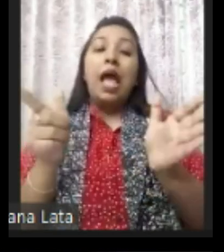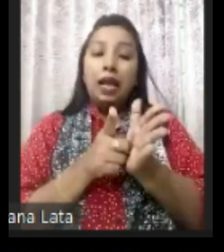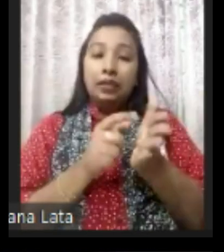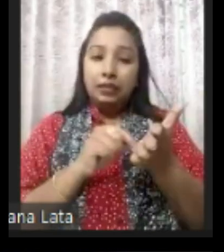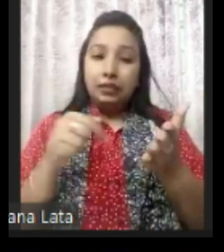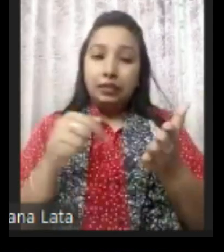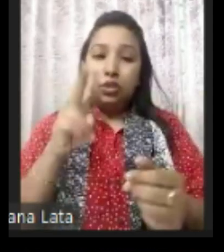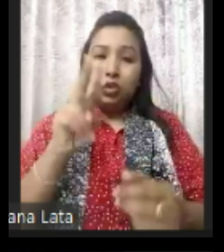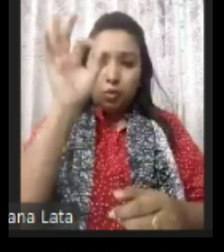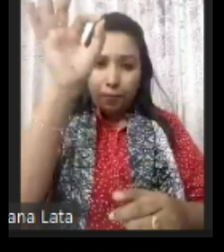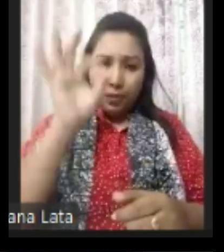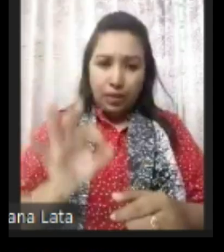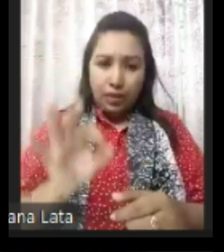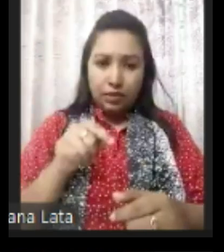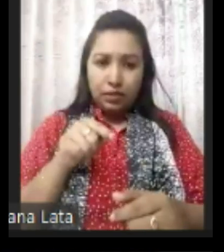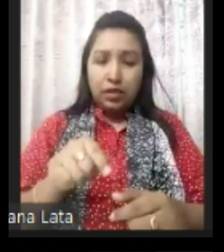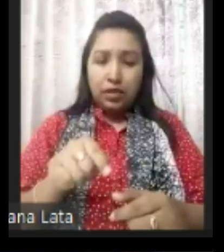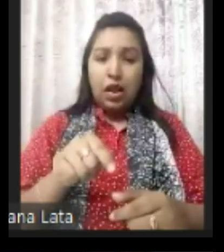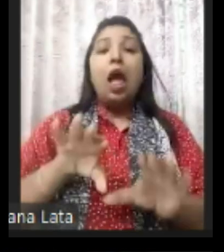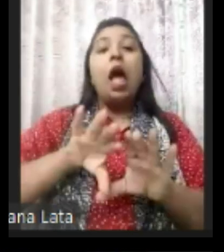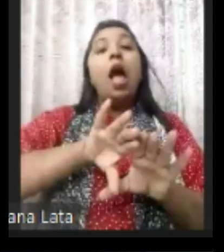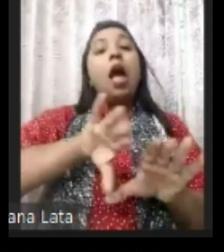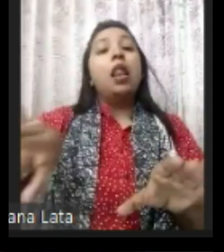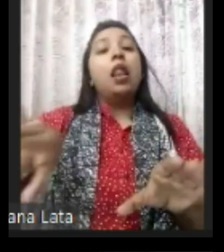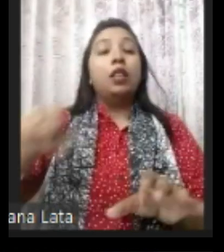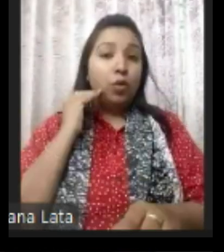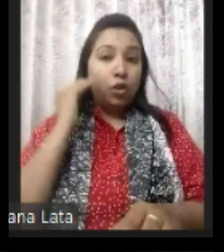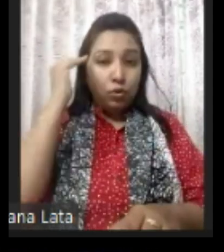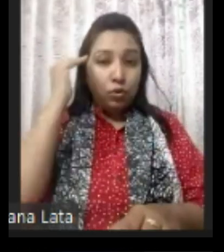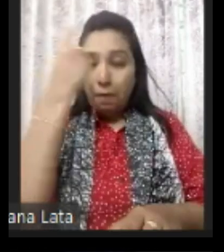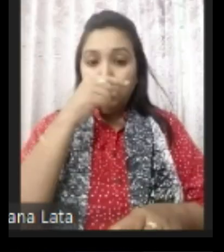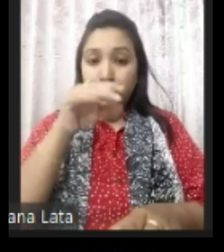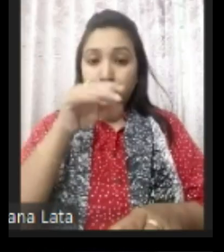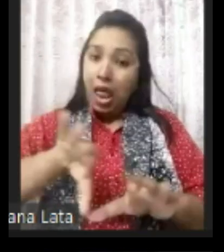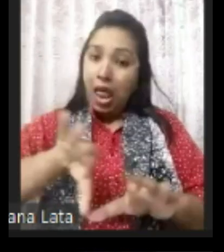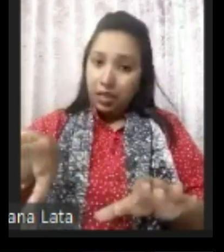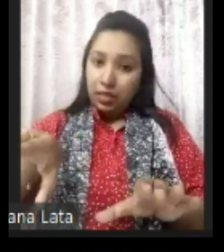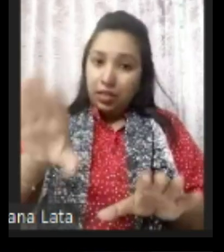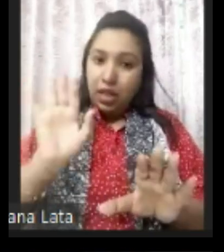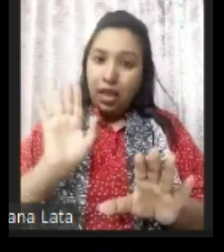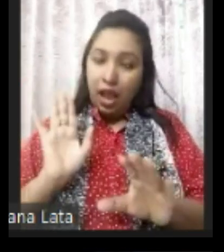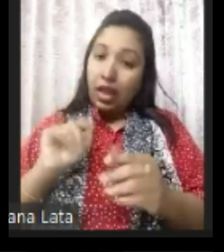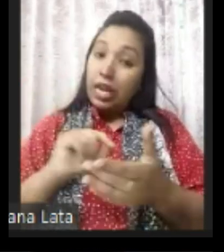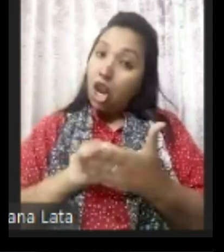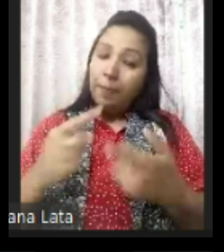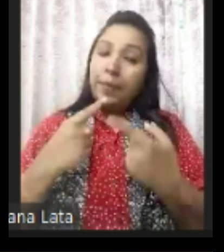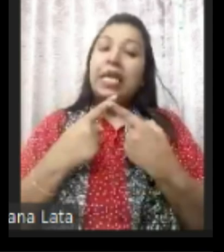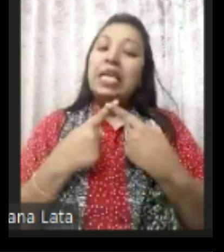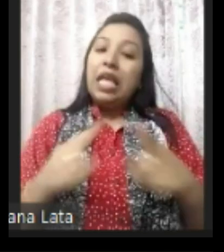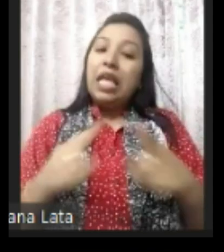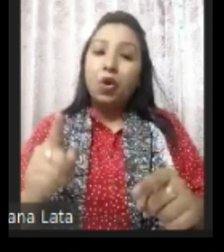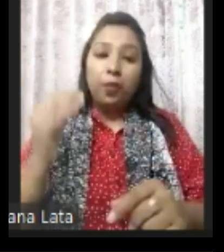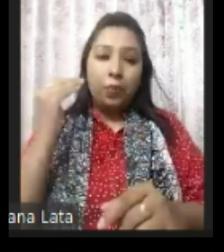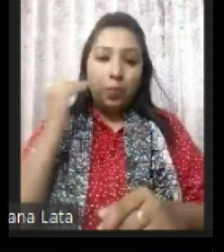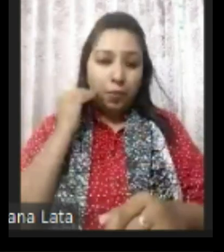be reserved for persons with disabilities, but that doesn't really happen in many places. And when Ms. Ravindra, if I